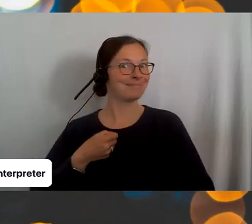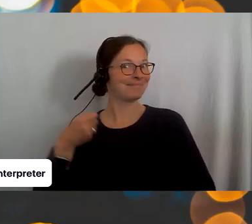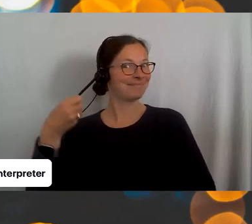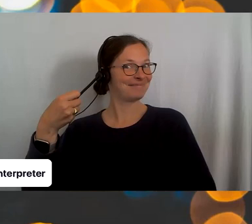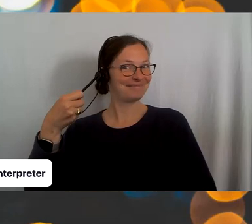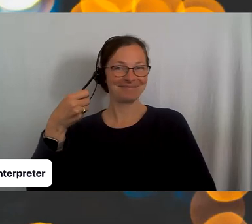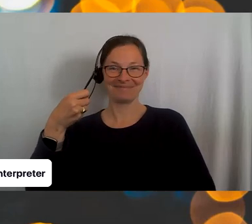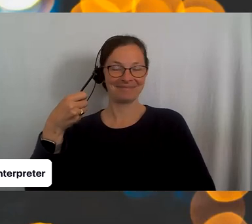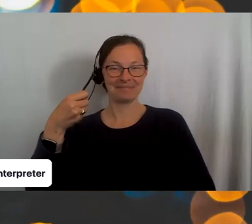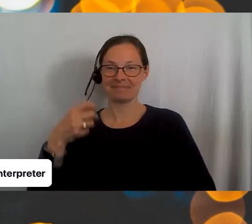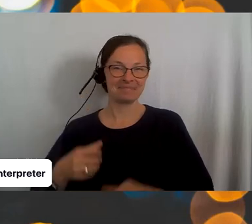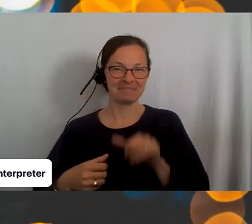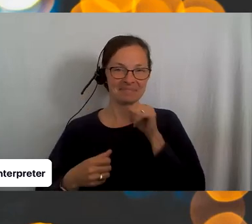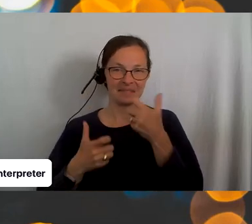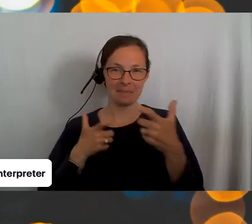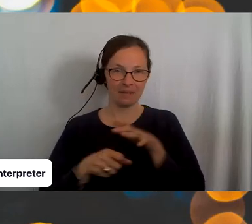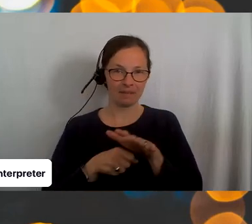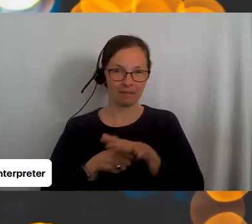it would be too skinny. So